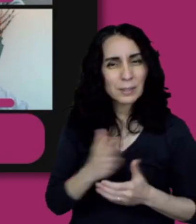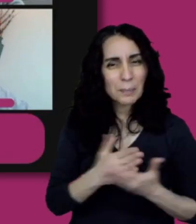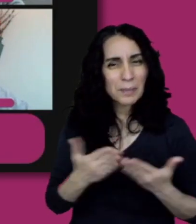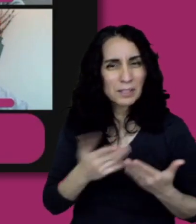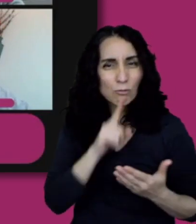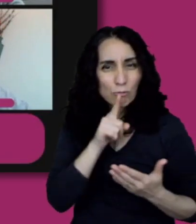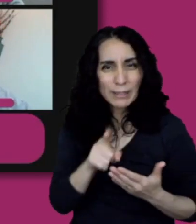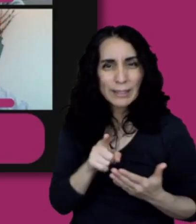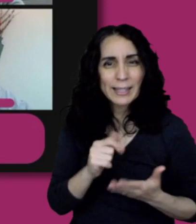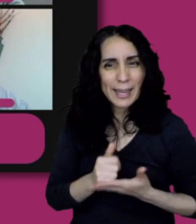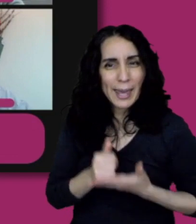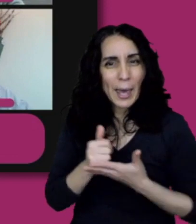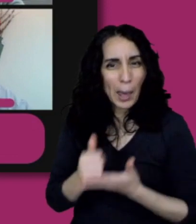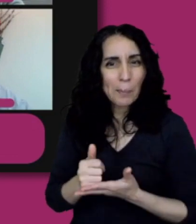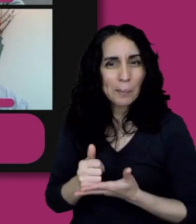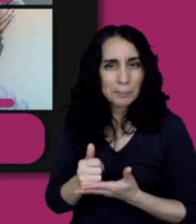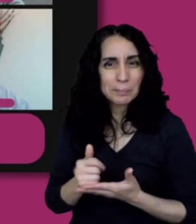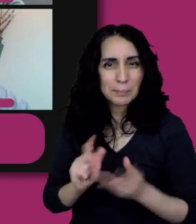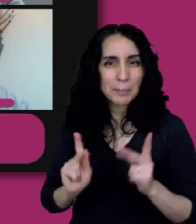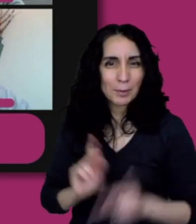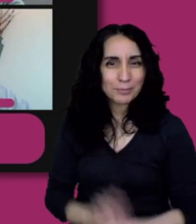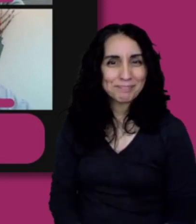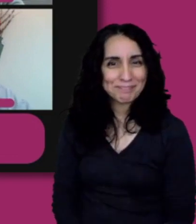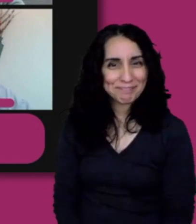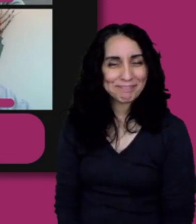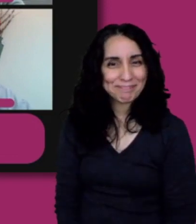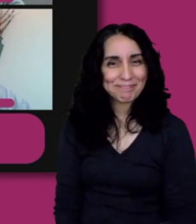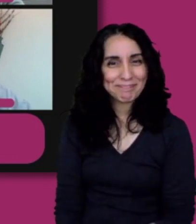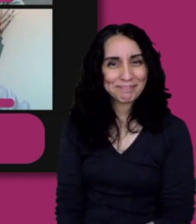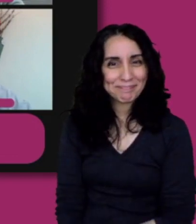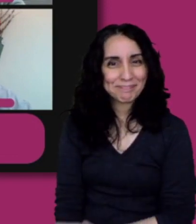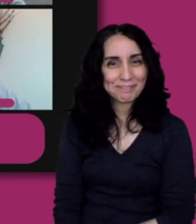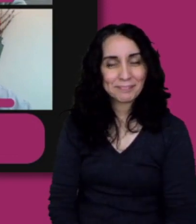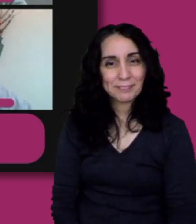that really aim to help people.